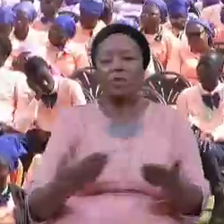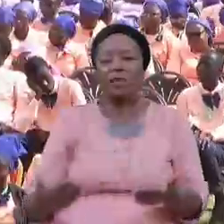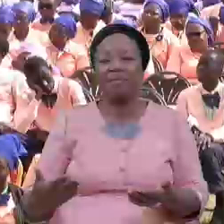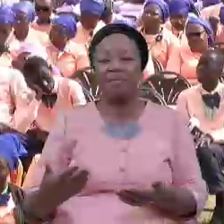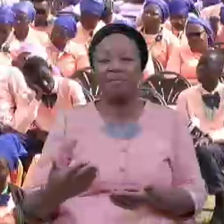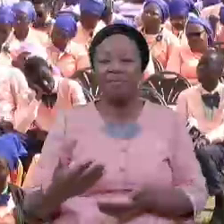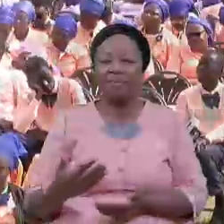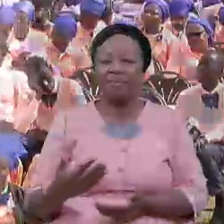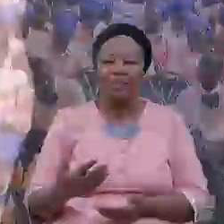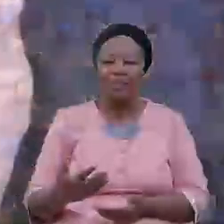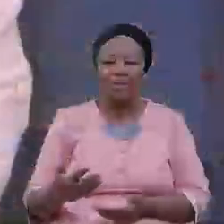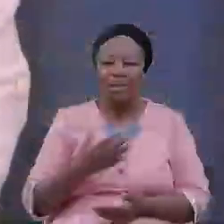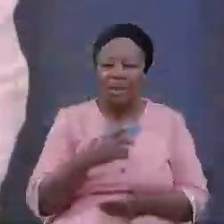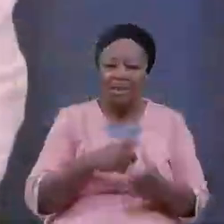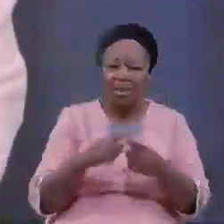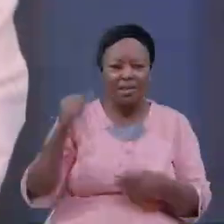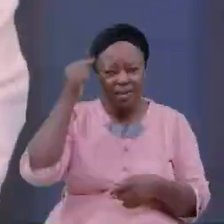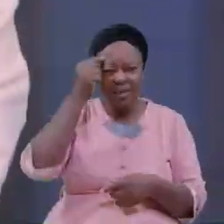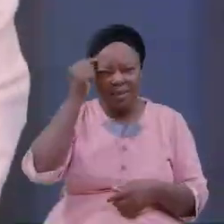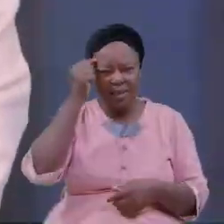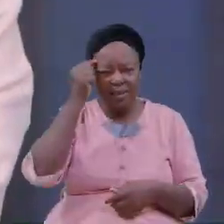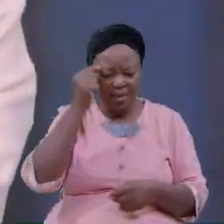And they think, if I'm angry at him,